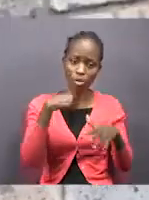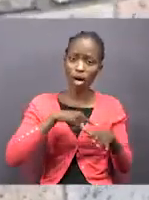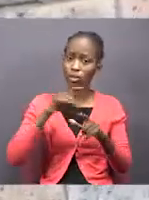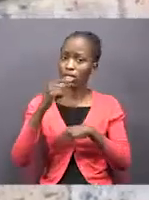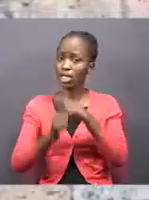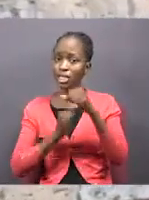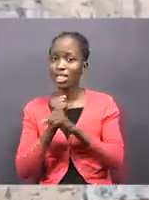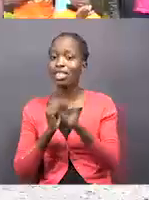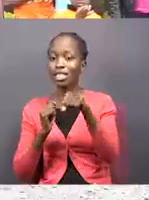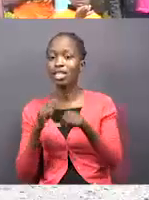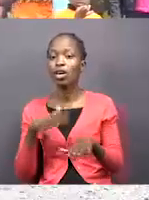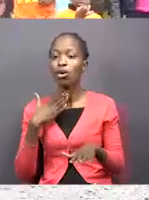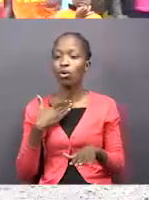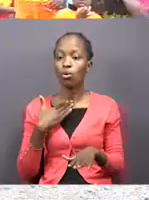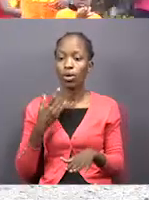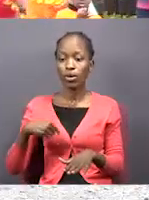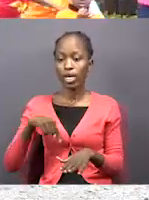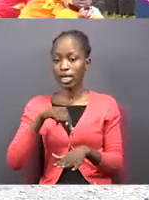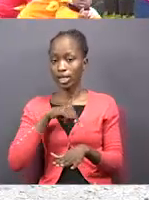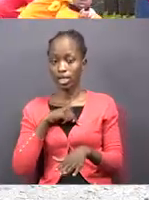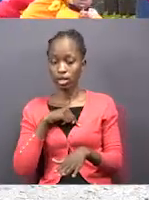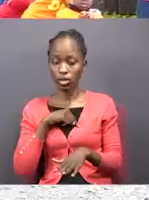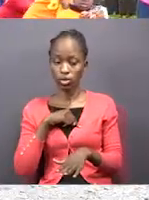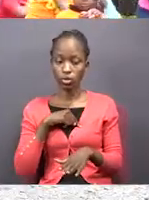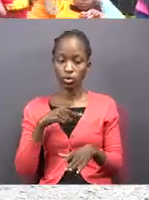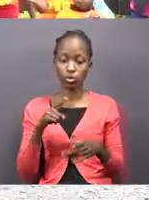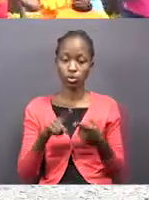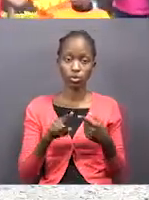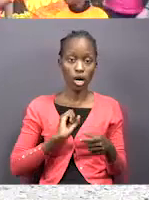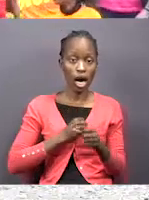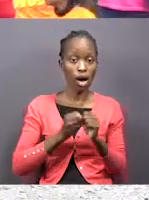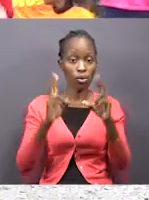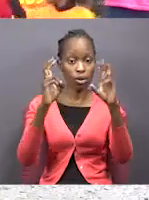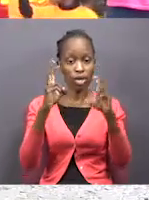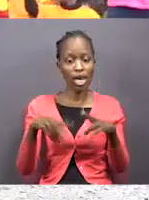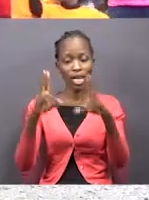theme. So what is our theme? Just for